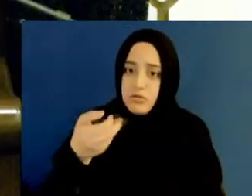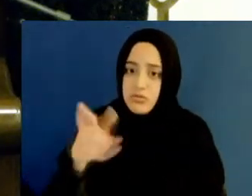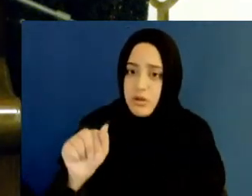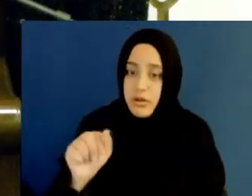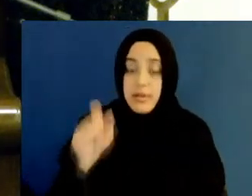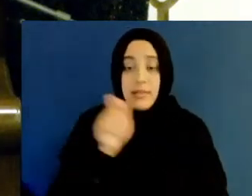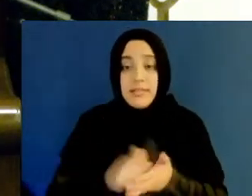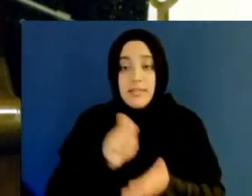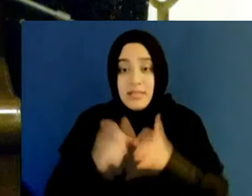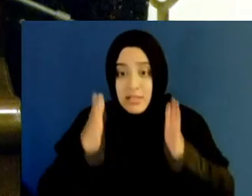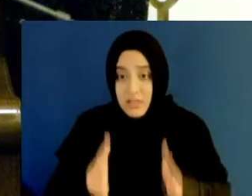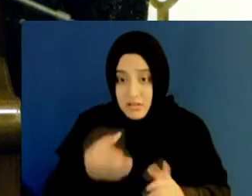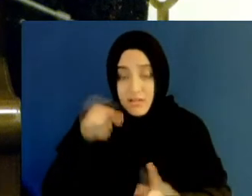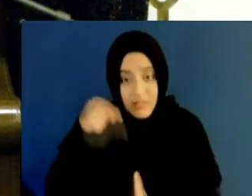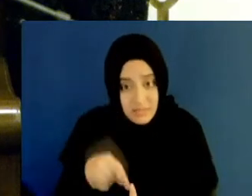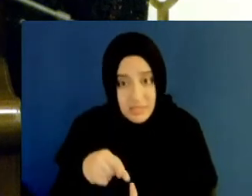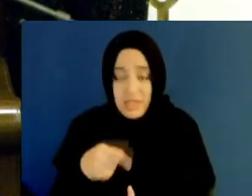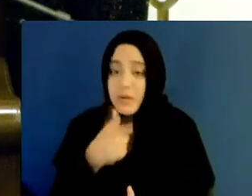as we said,